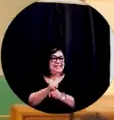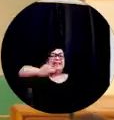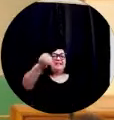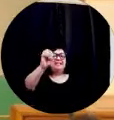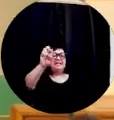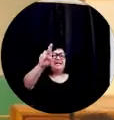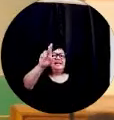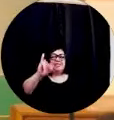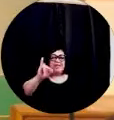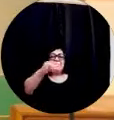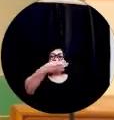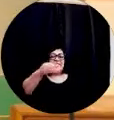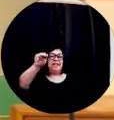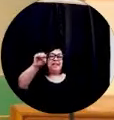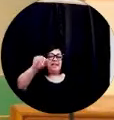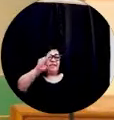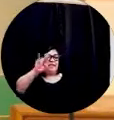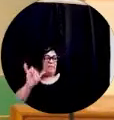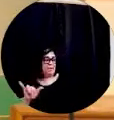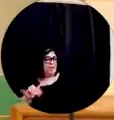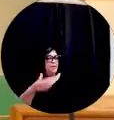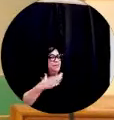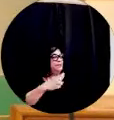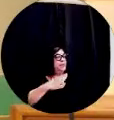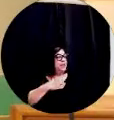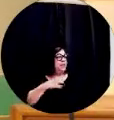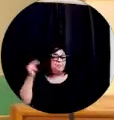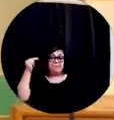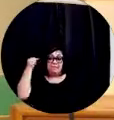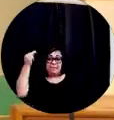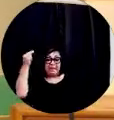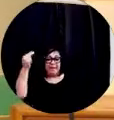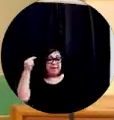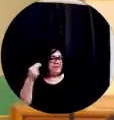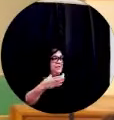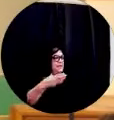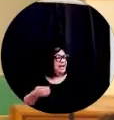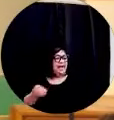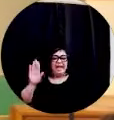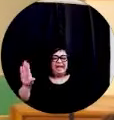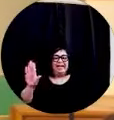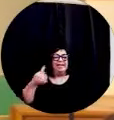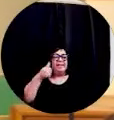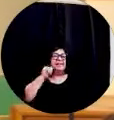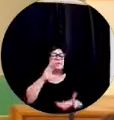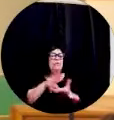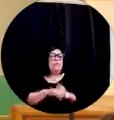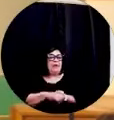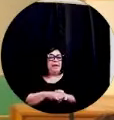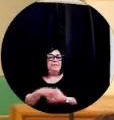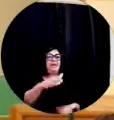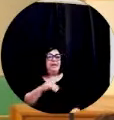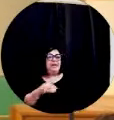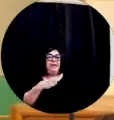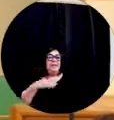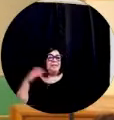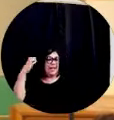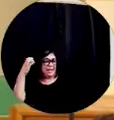have my nephew and his wife right here, Garnett and Nikki. I also have my cousins here.